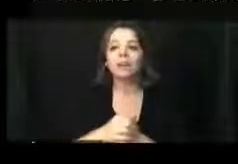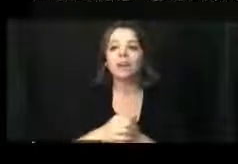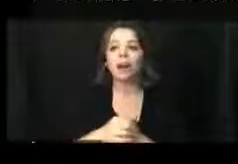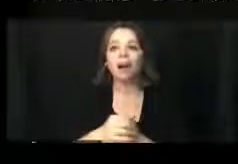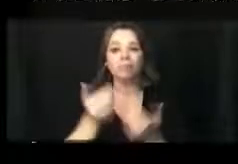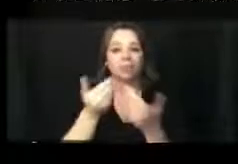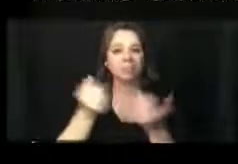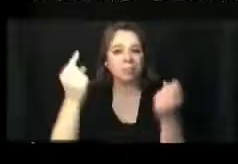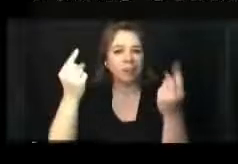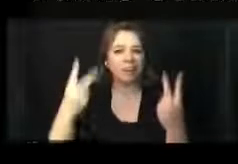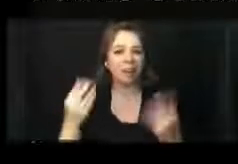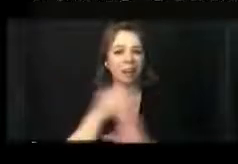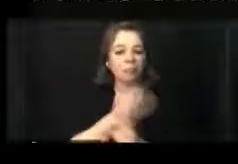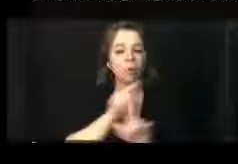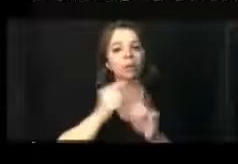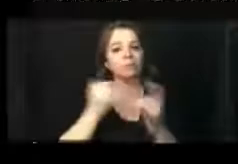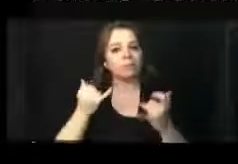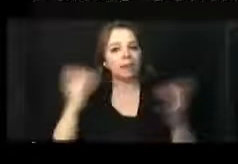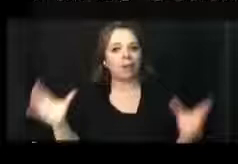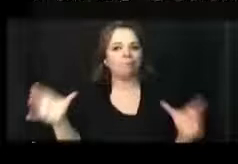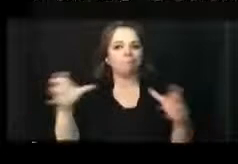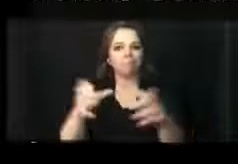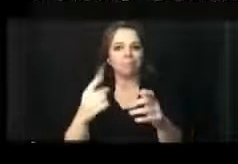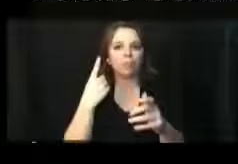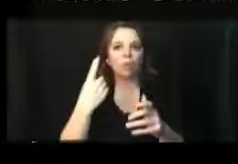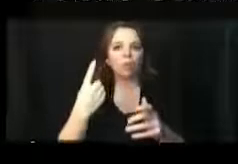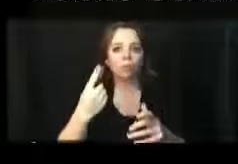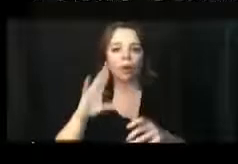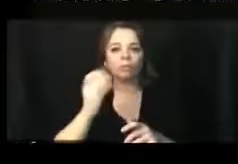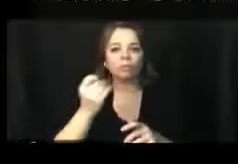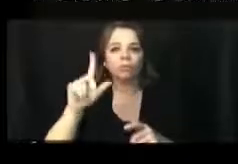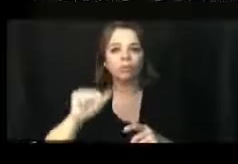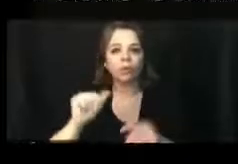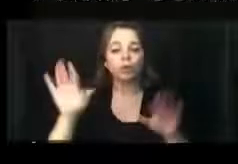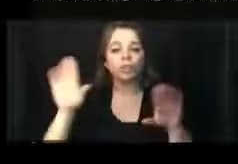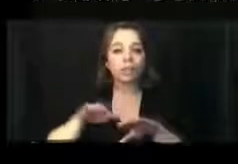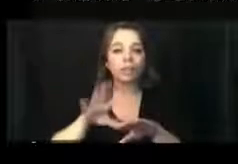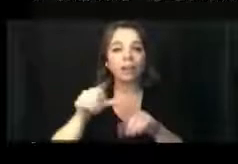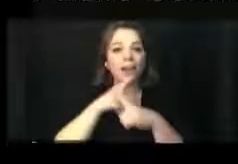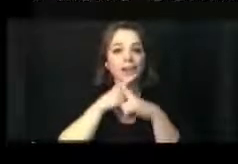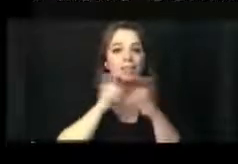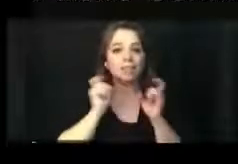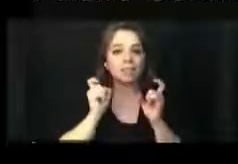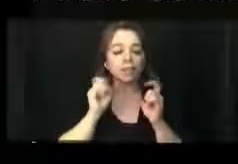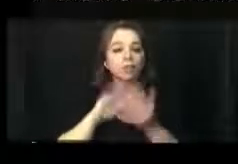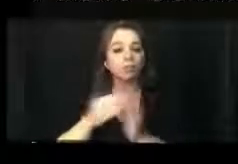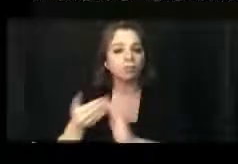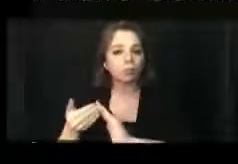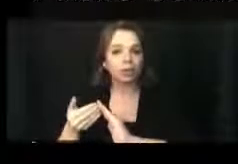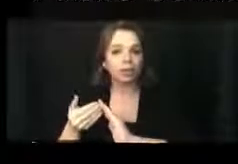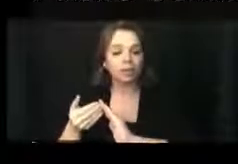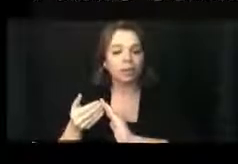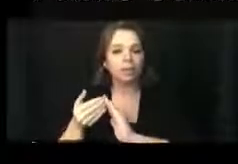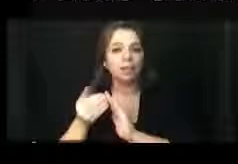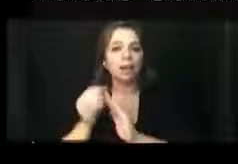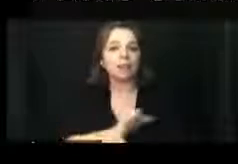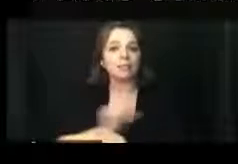all together into one greater Coachella Valley and Desert Communities Assembly